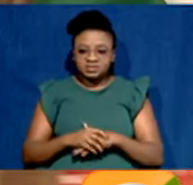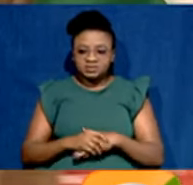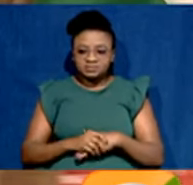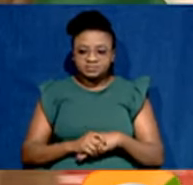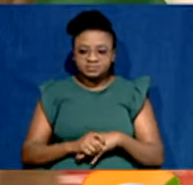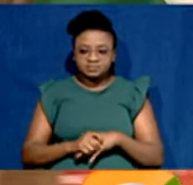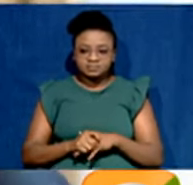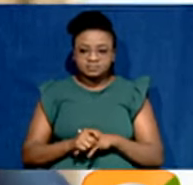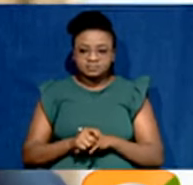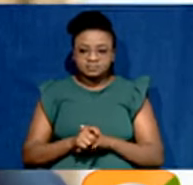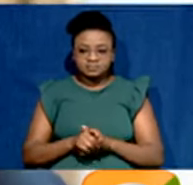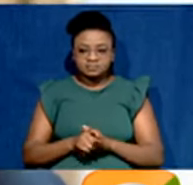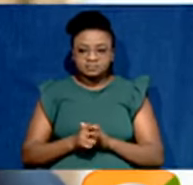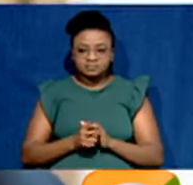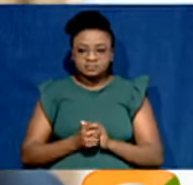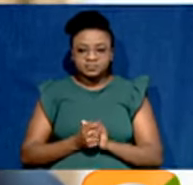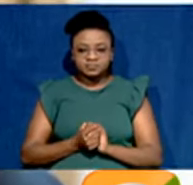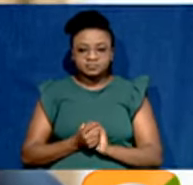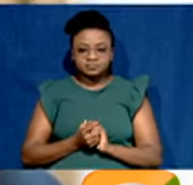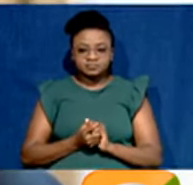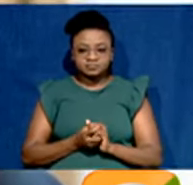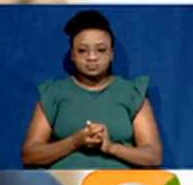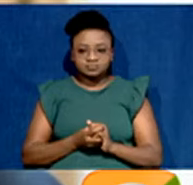did the US Fed begin raising the interest rates?